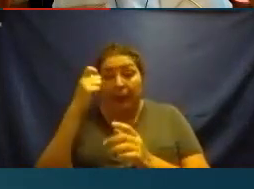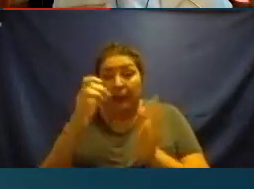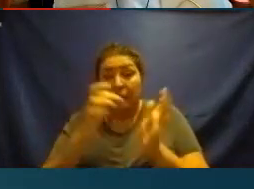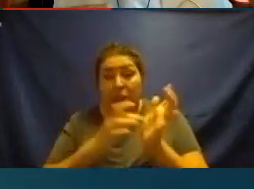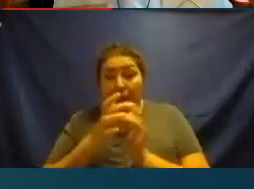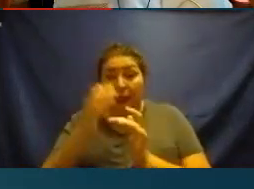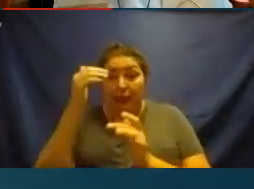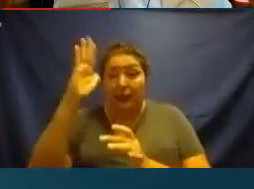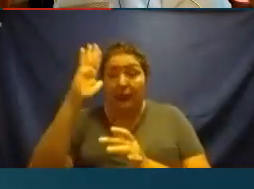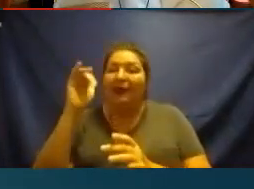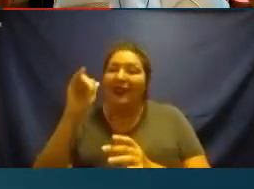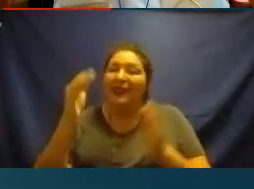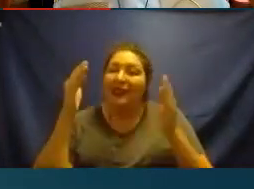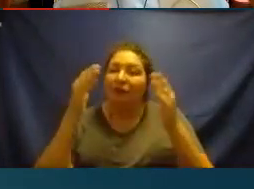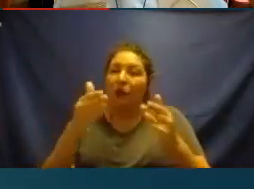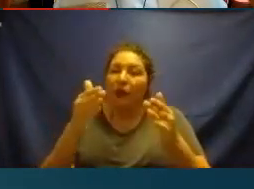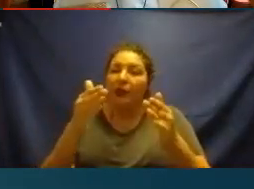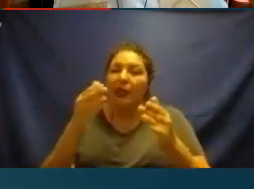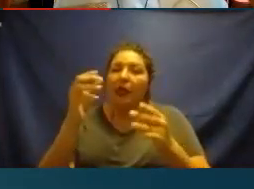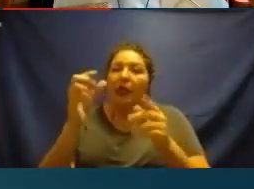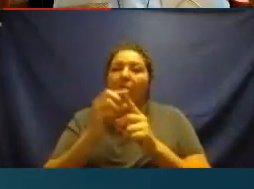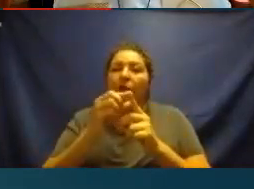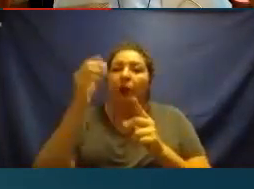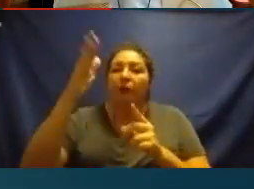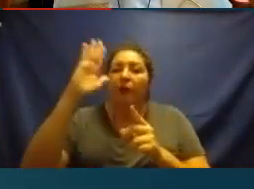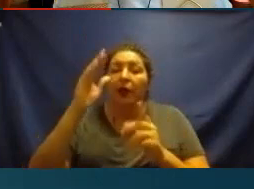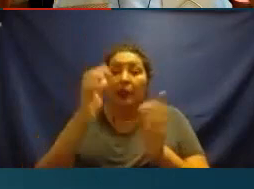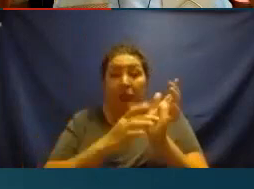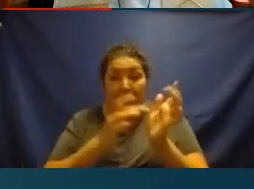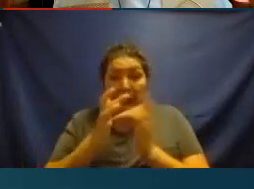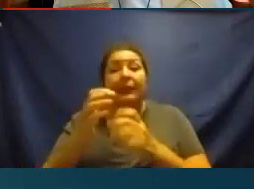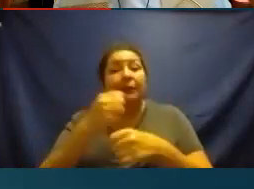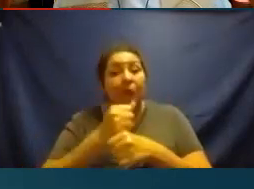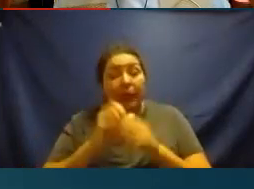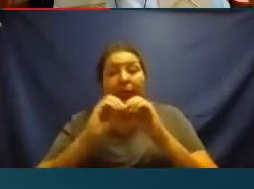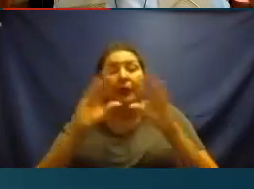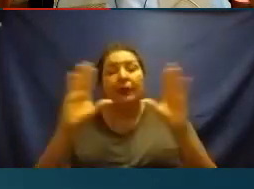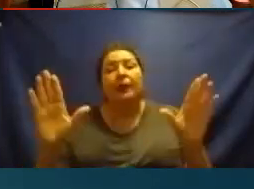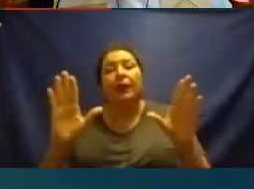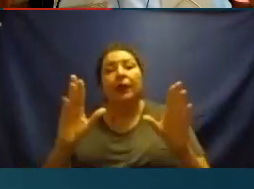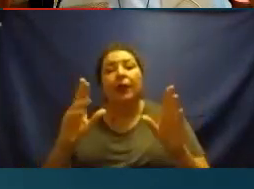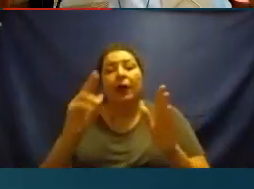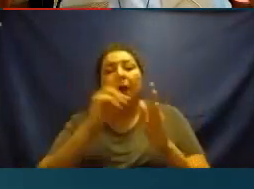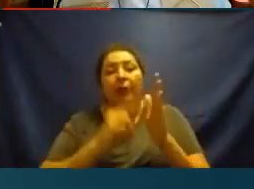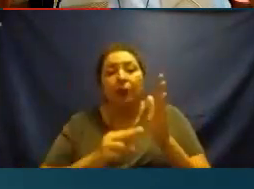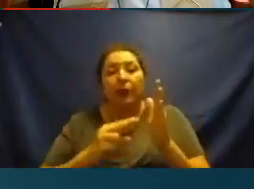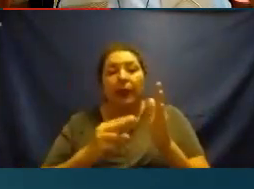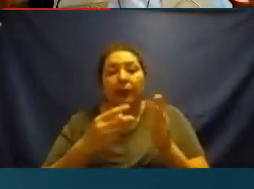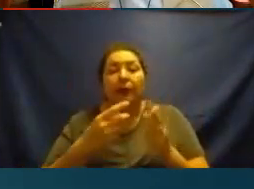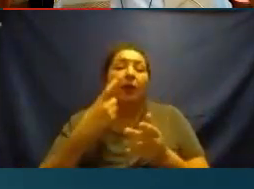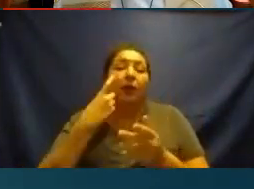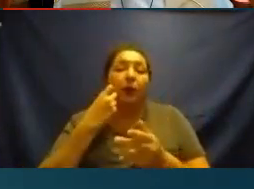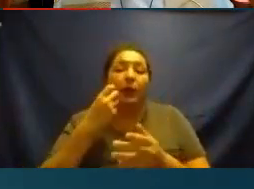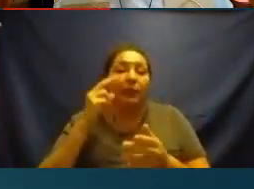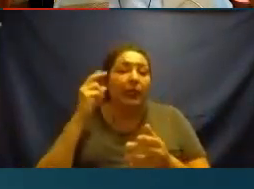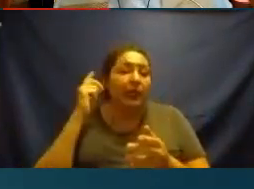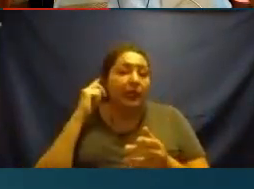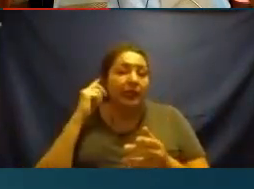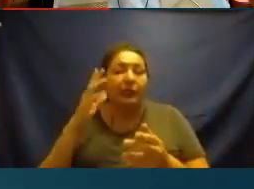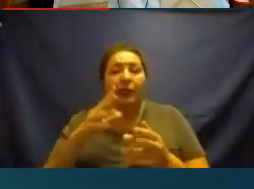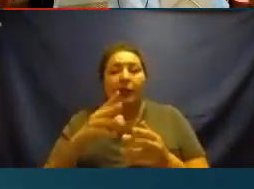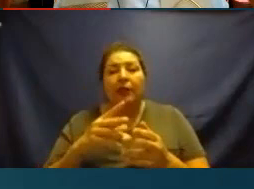word of God. Jesus himself made this very clear in the reading we just heard. Jesus joined two of his